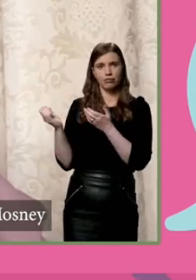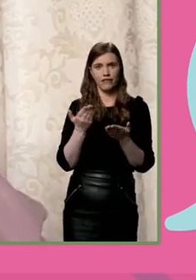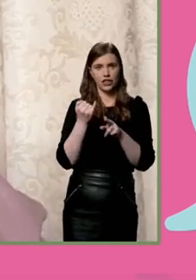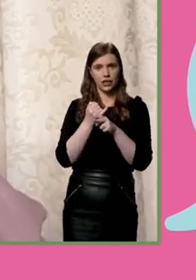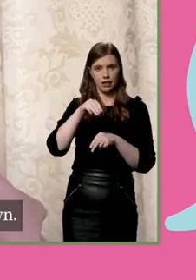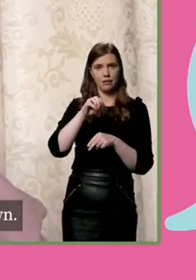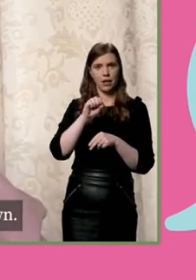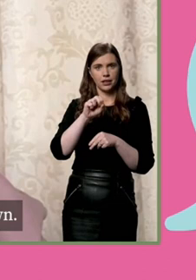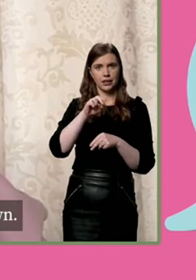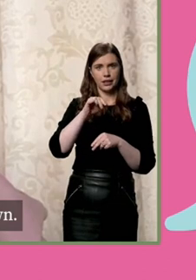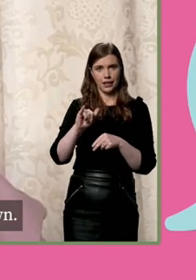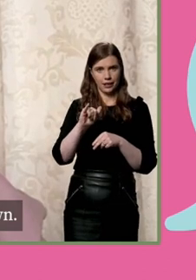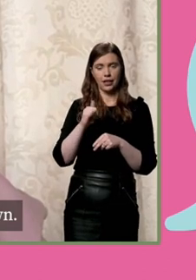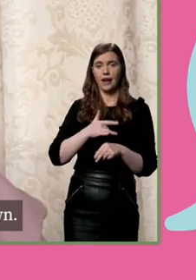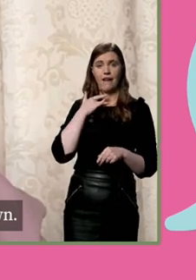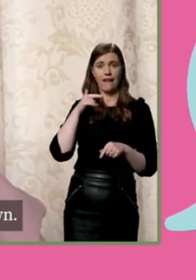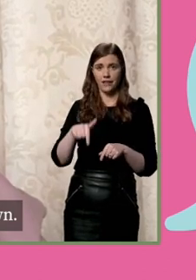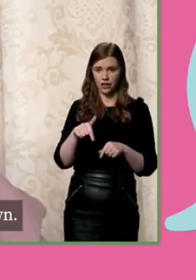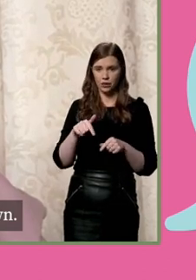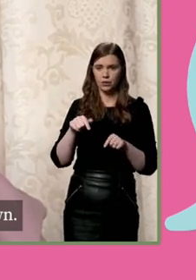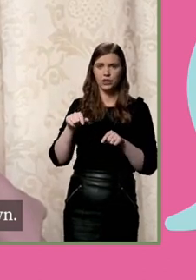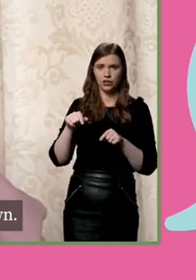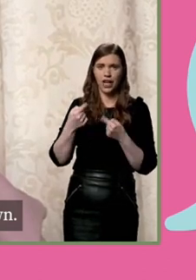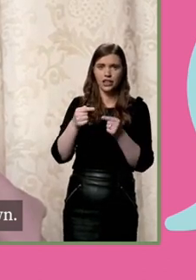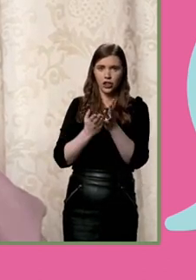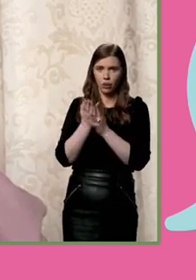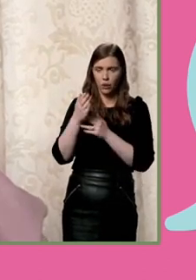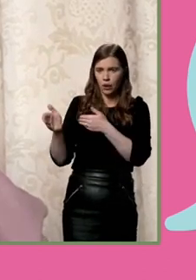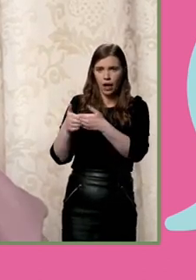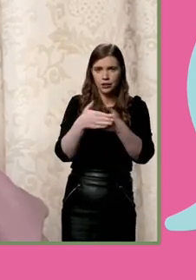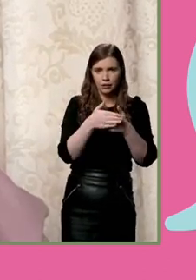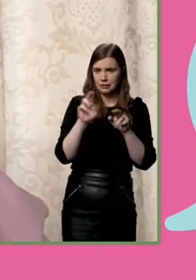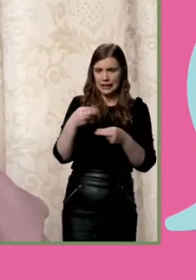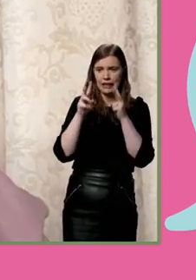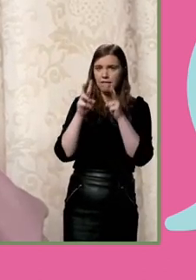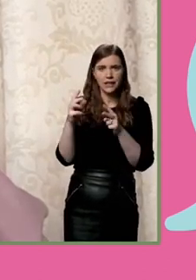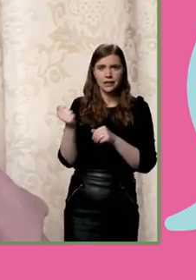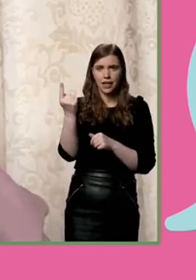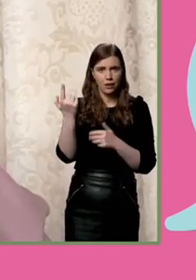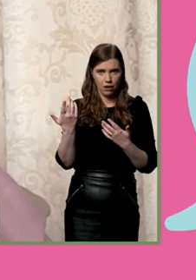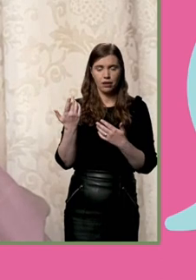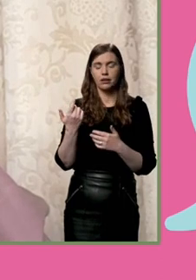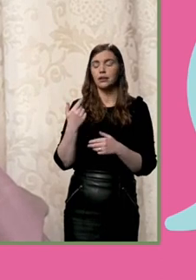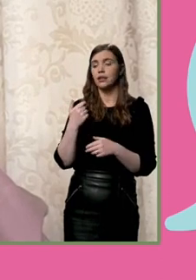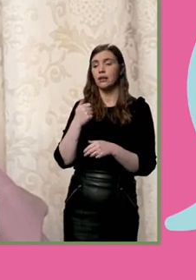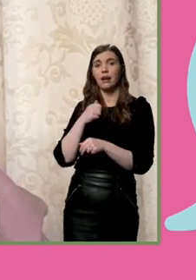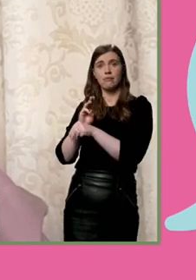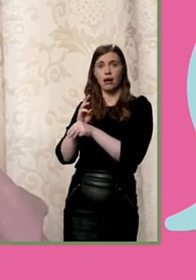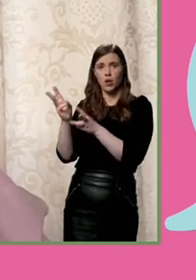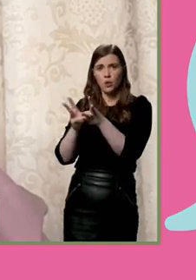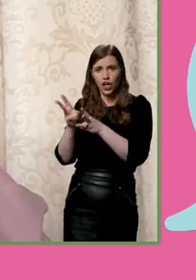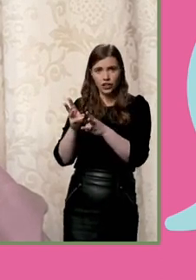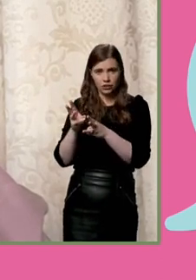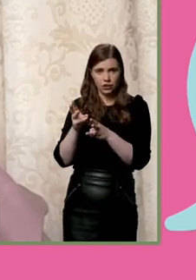Mosny. Life here was kind of challenging during the lockdown. We couldn't visit anyone. My mum works,